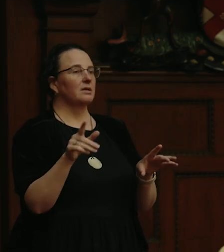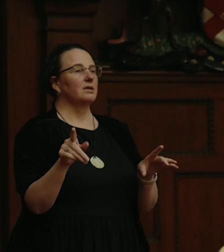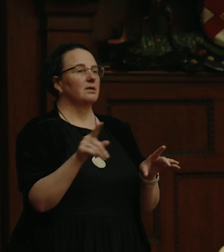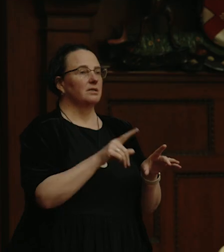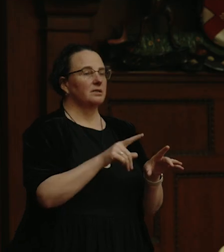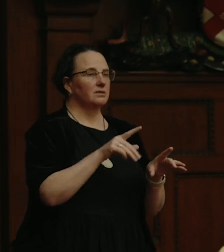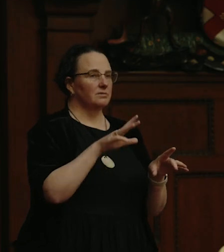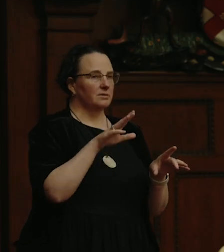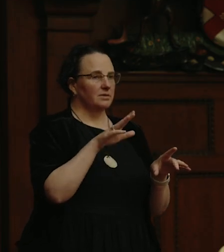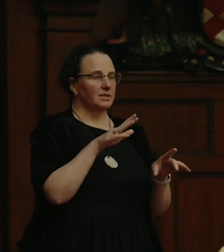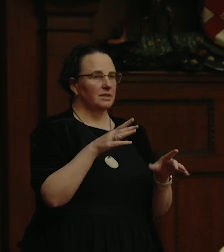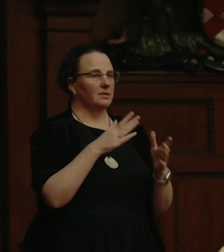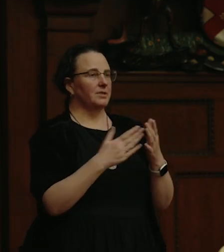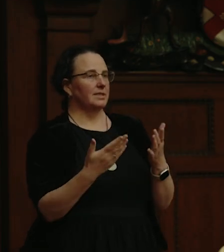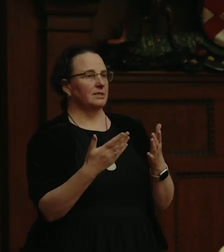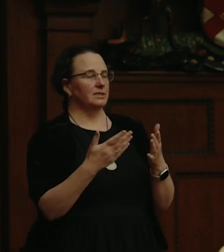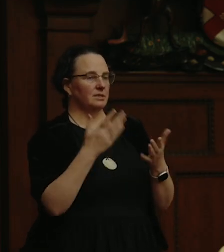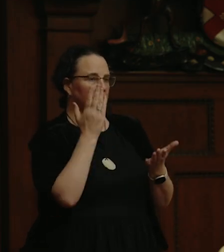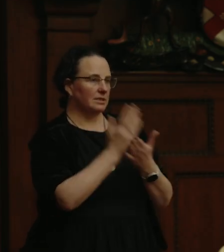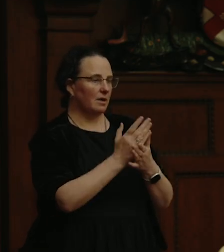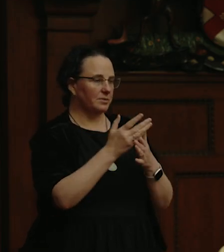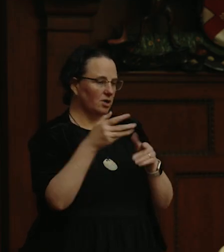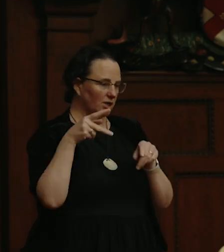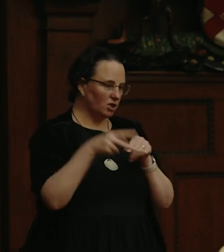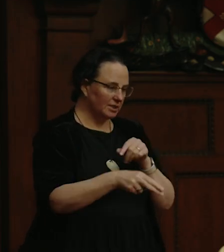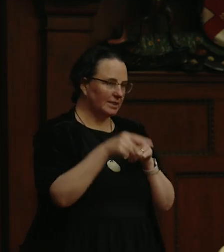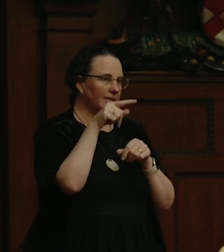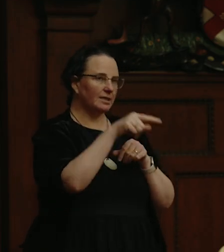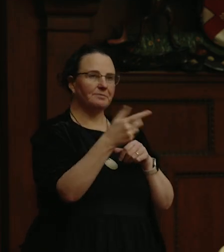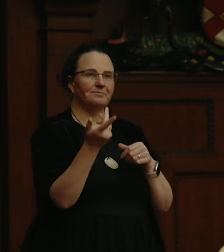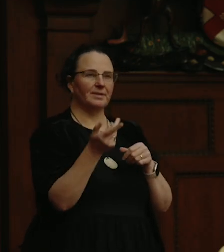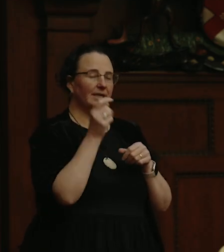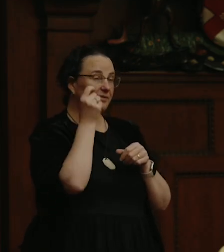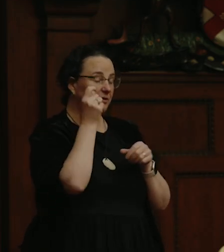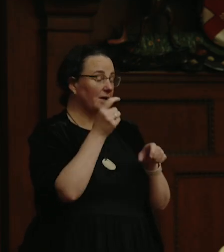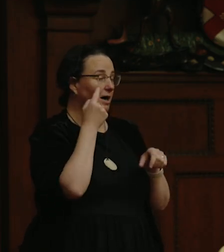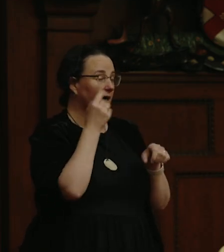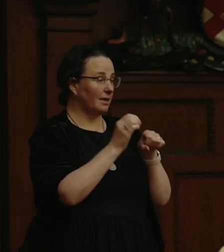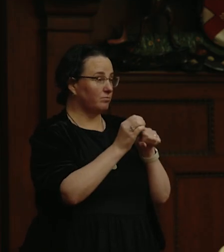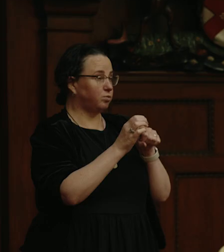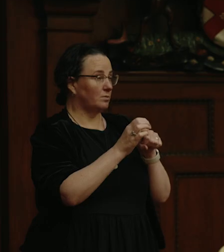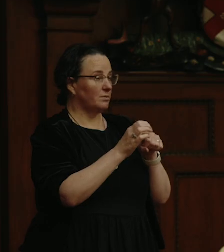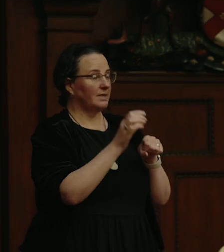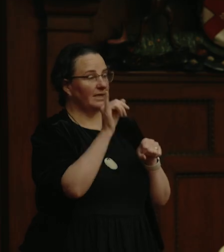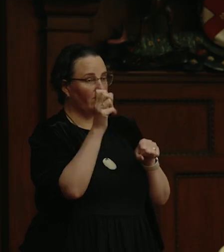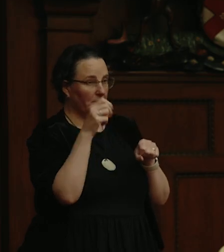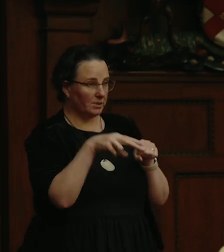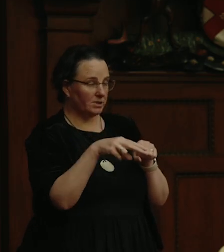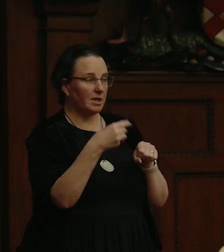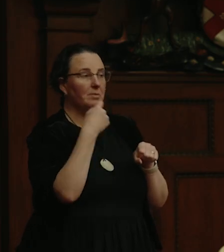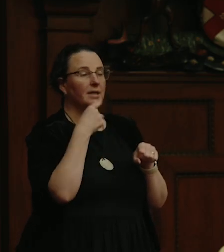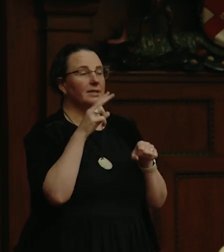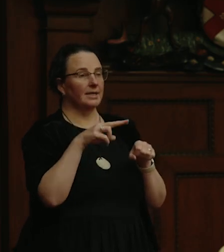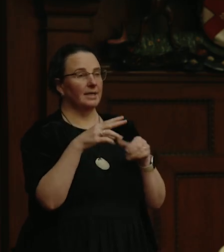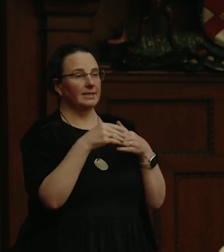get you out of a cycle of bad inflammation, so we kind of pulse and go with them. And they're generally tapered, but they can cause